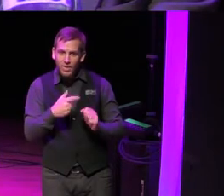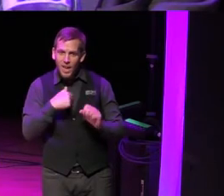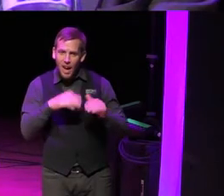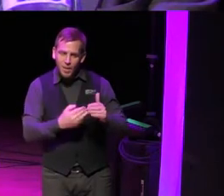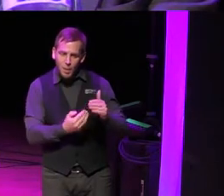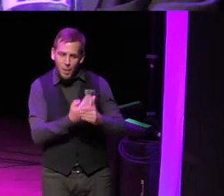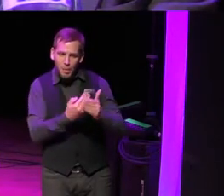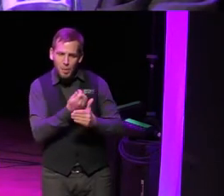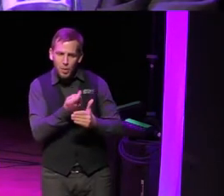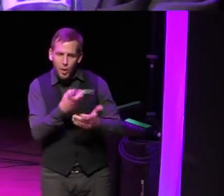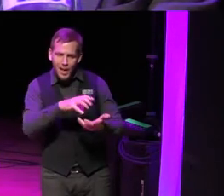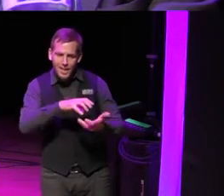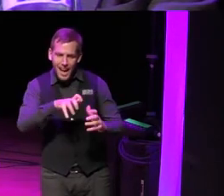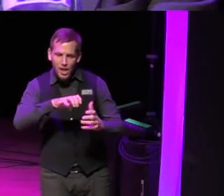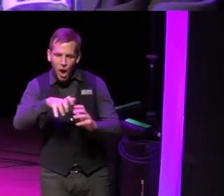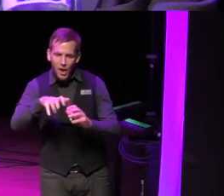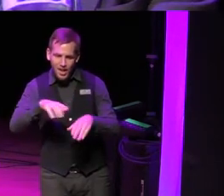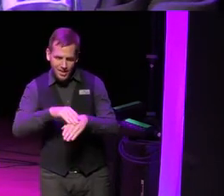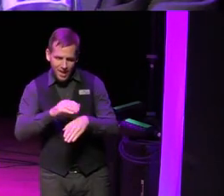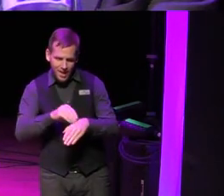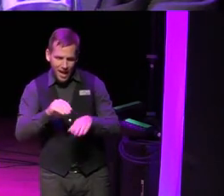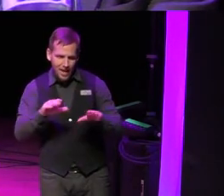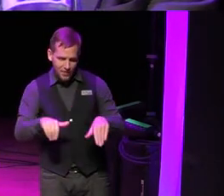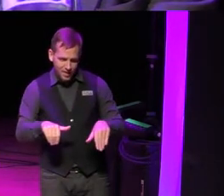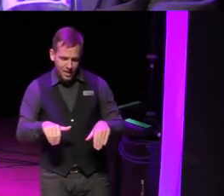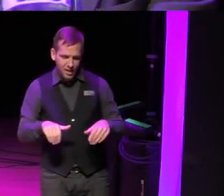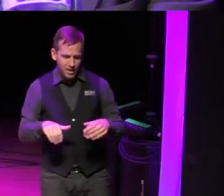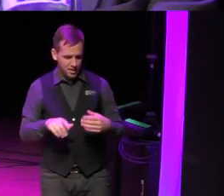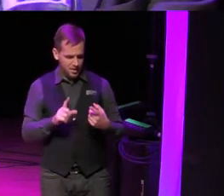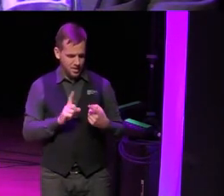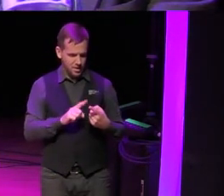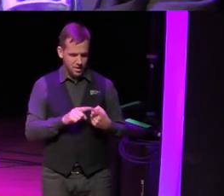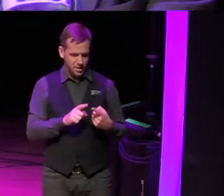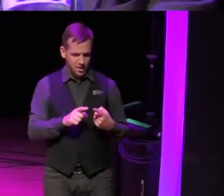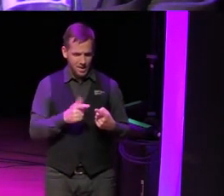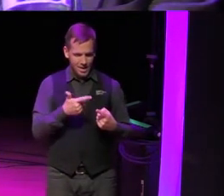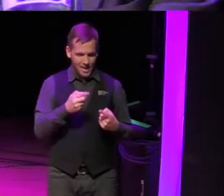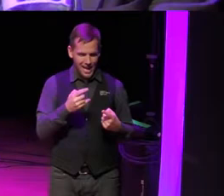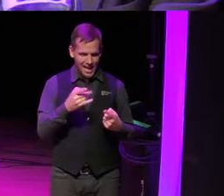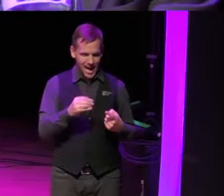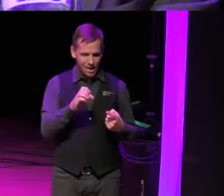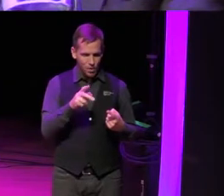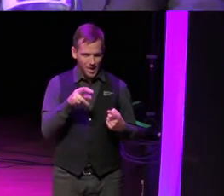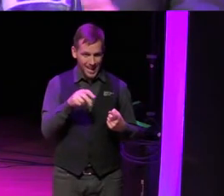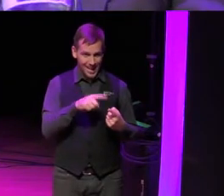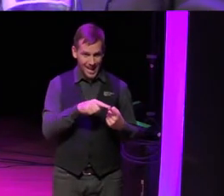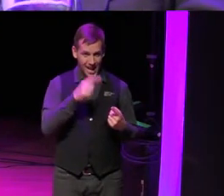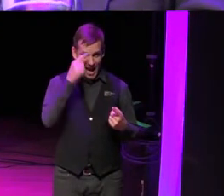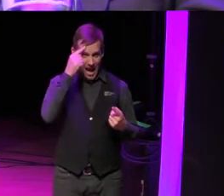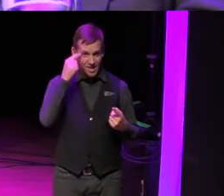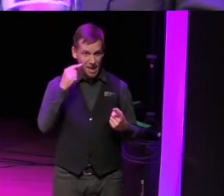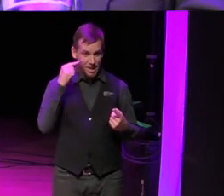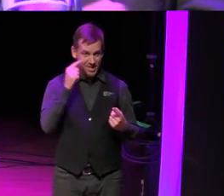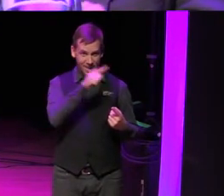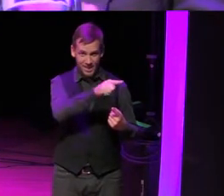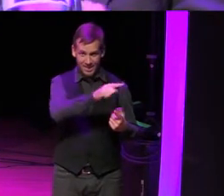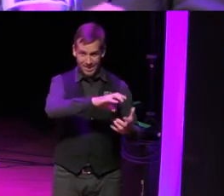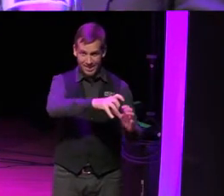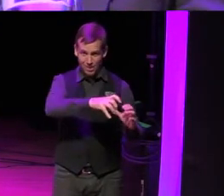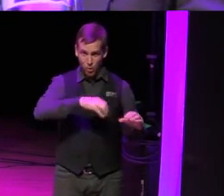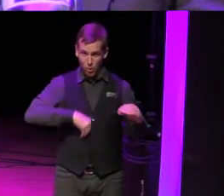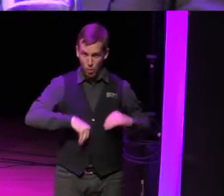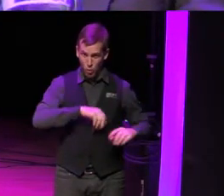quite some scandals in Sweden. We had, Telia Sonera and its conduct in Azerbaijan.